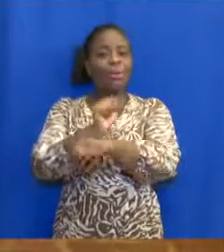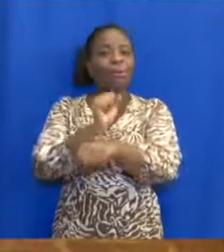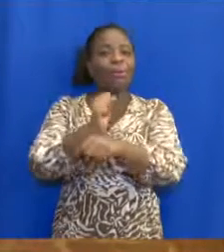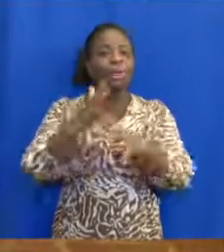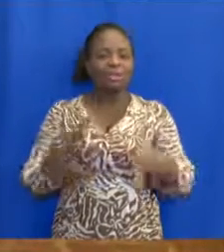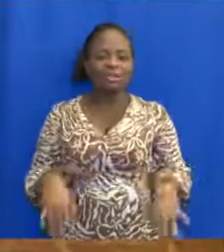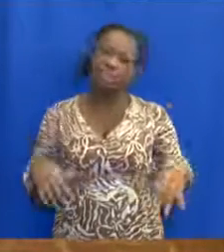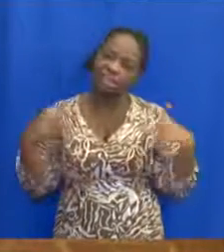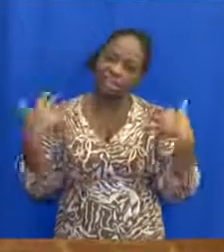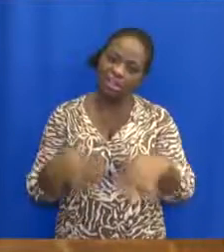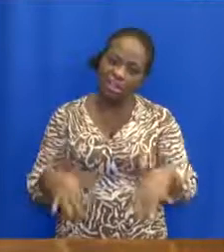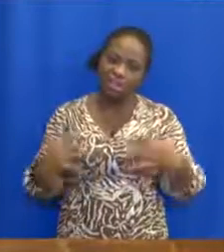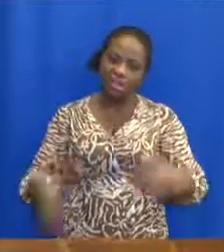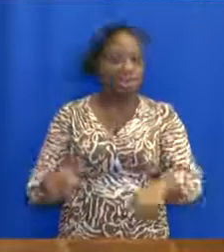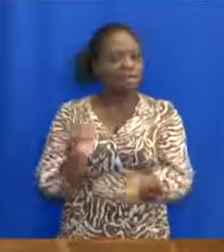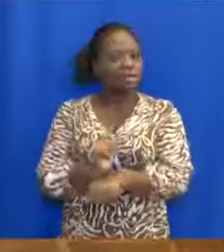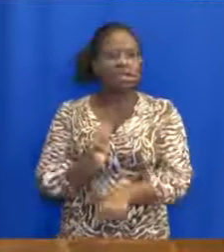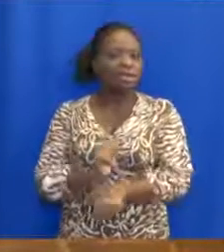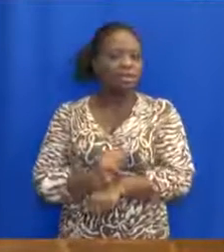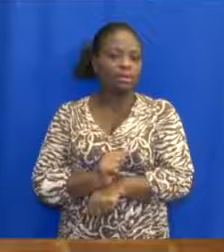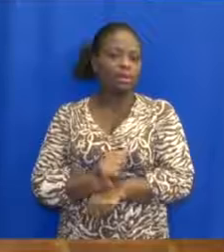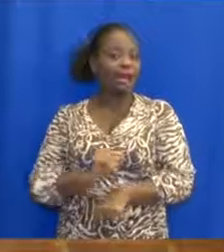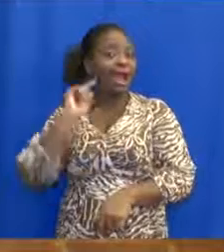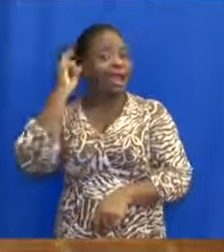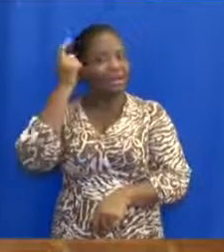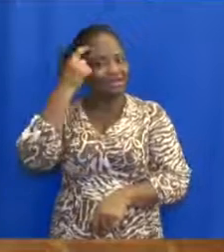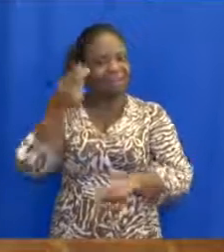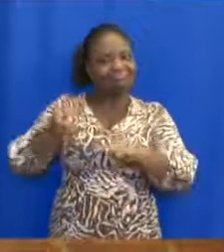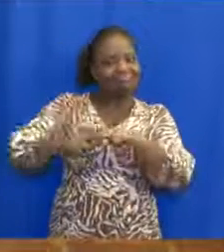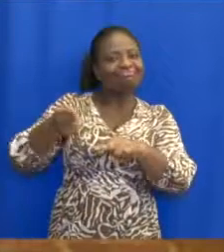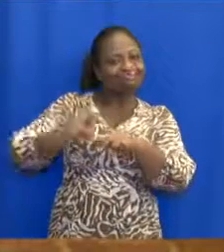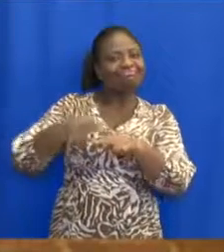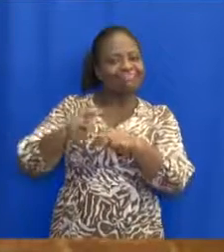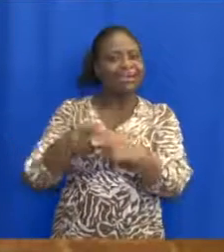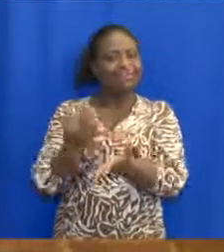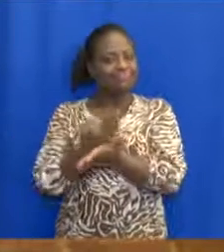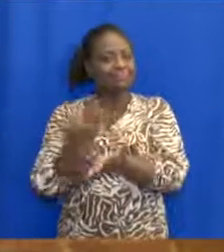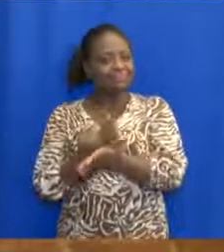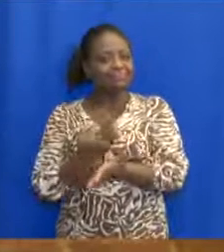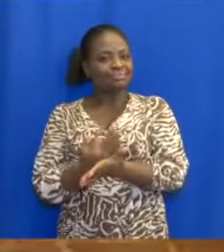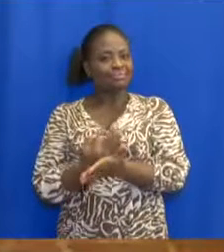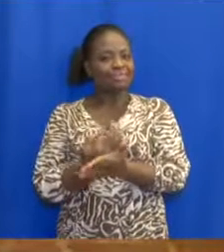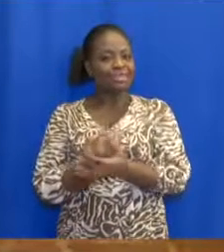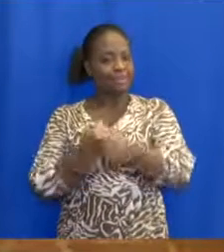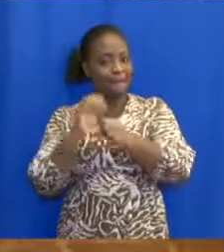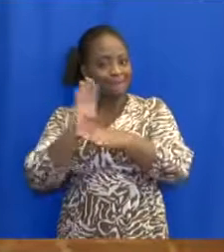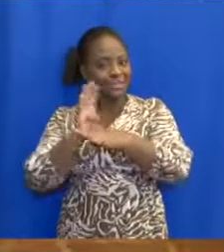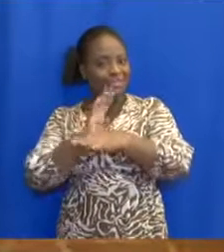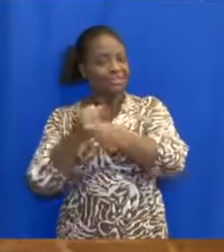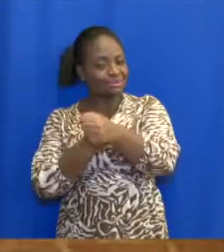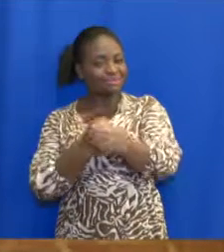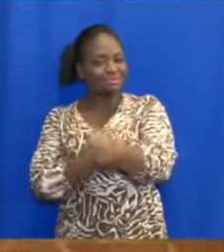that have lost their jobs. Government is increasing funding under the CAP Business Support